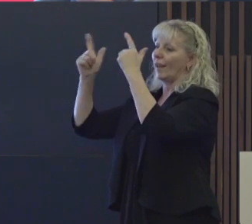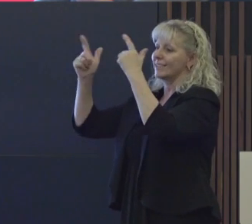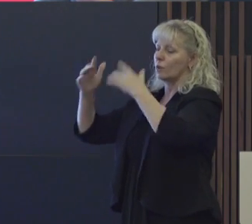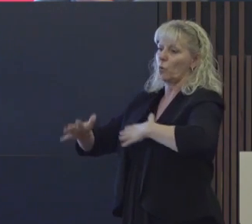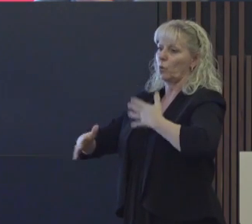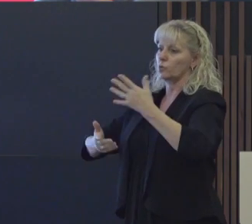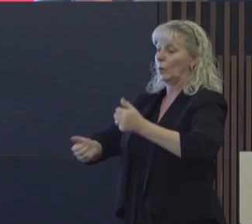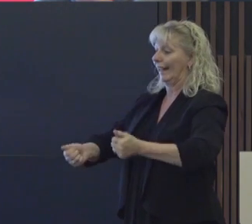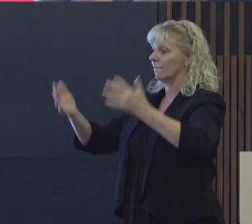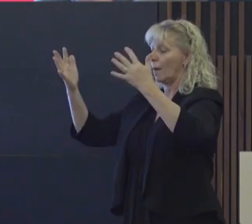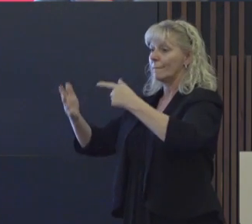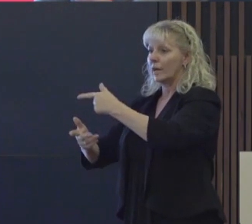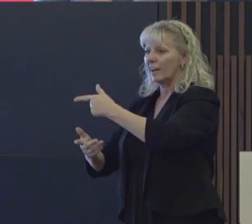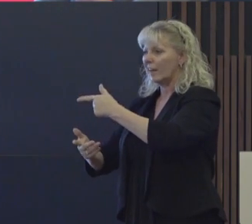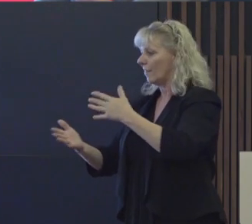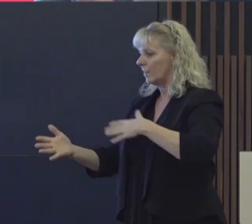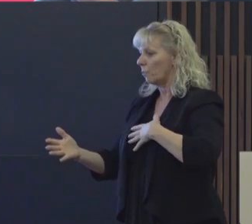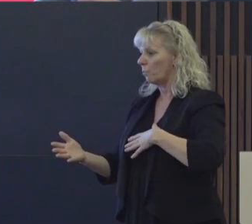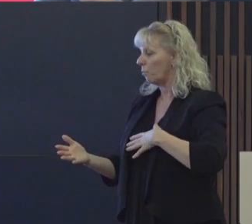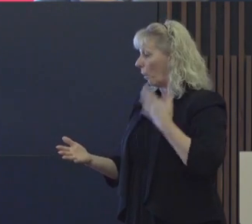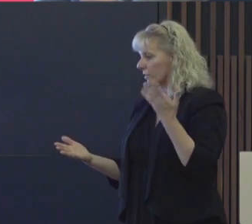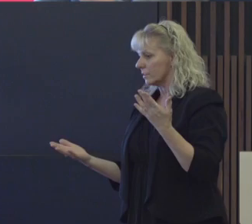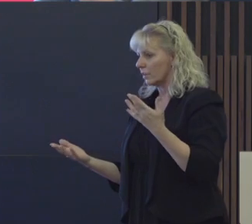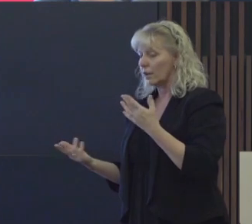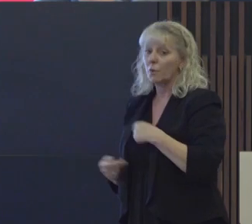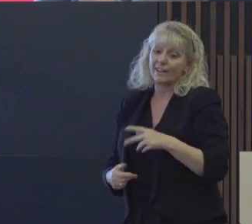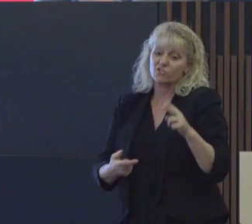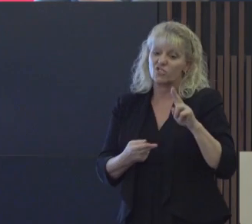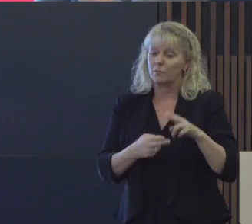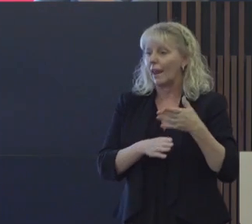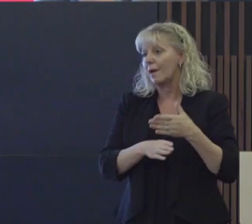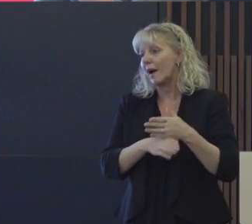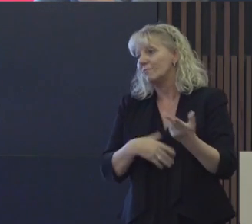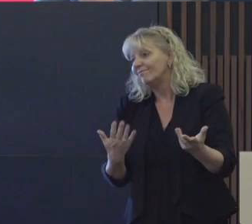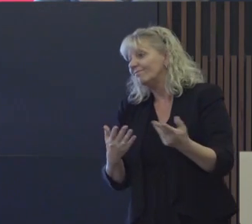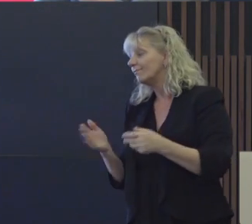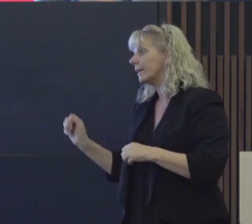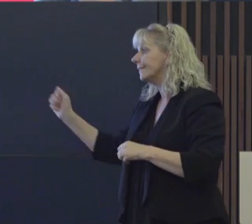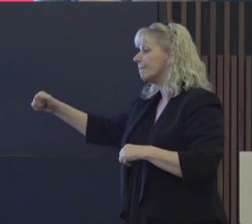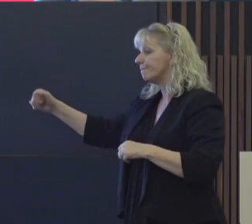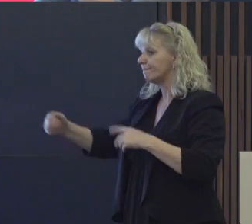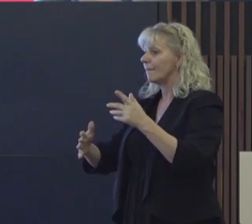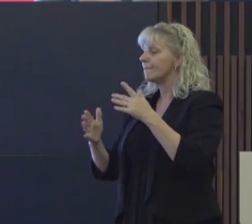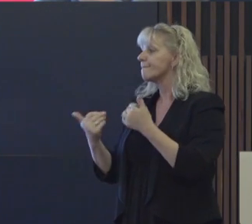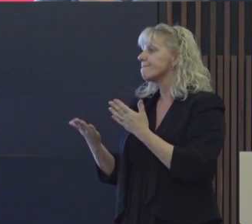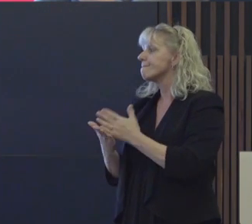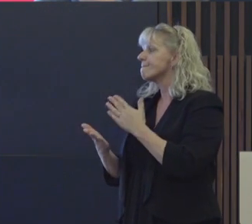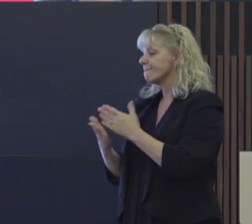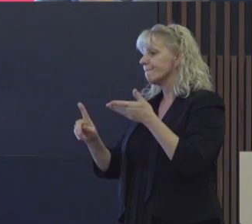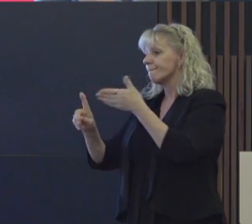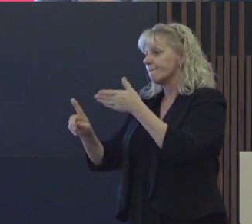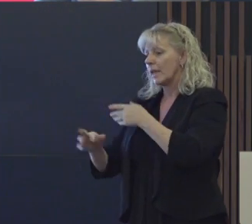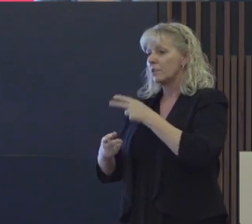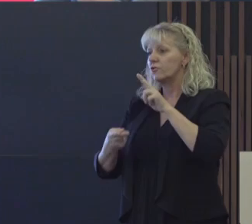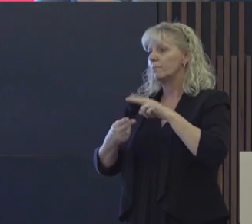up having to, having cheap labour, yeah, effectively, and a lot of people don't